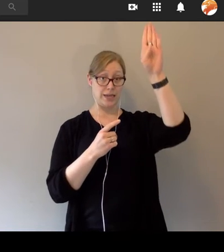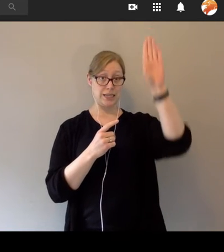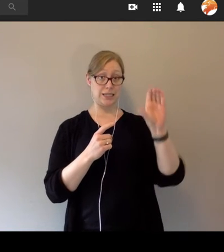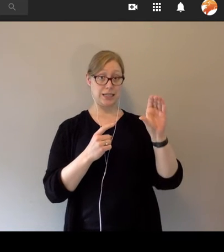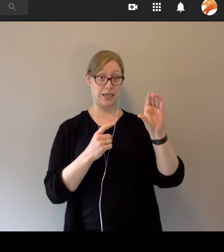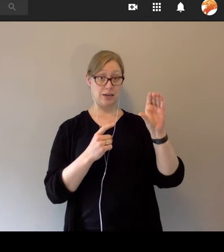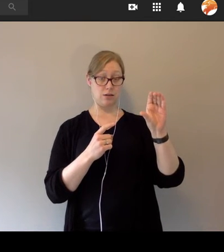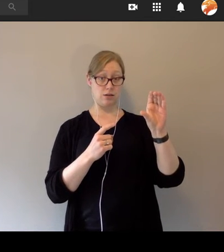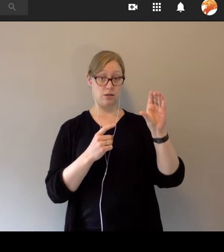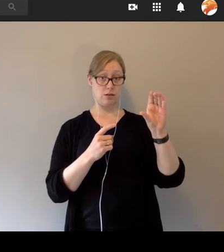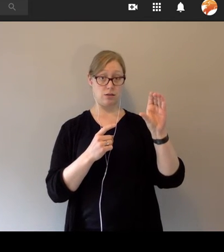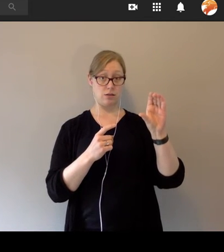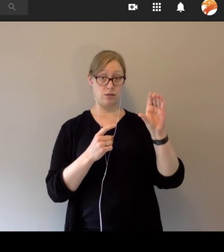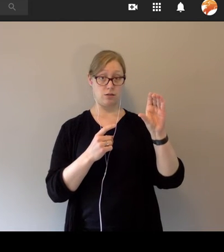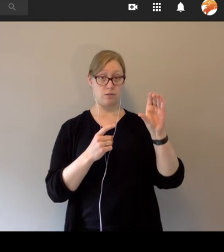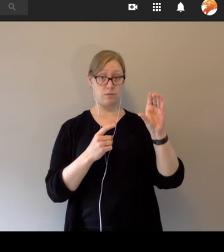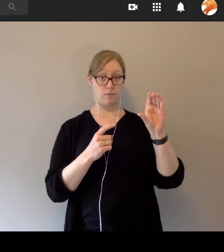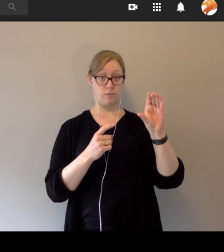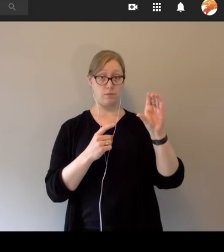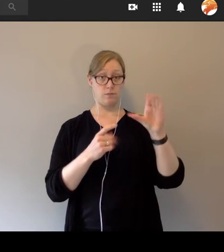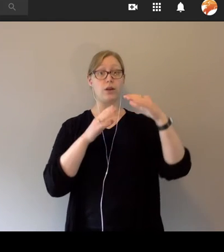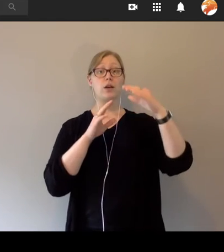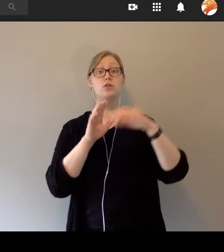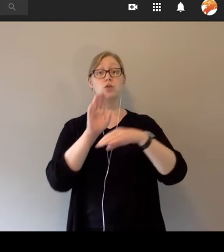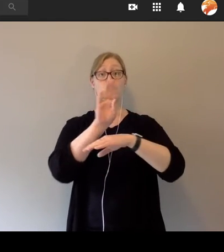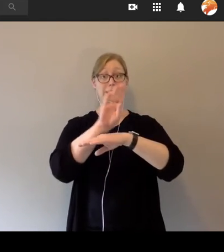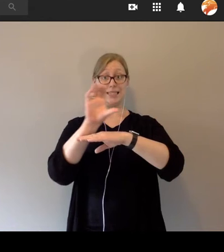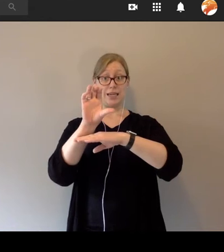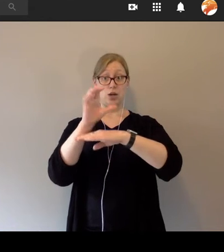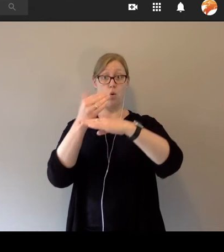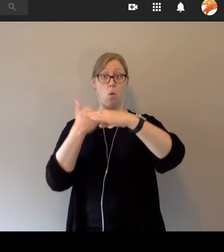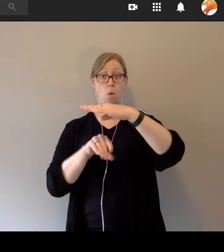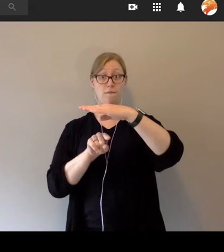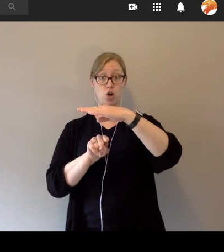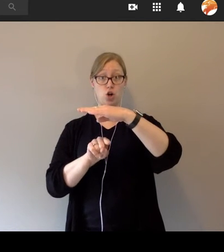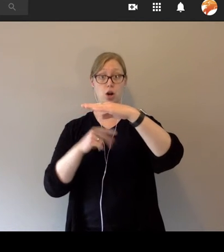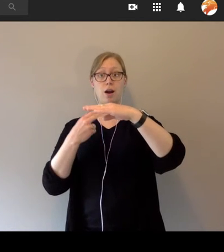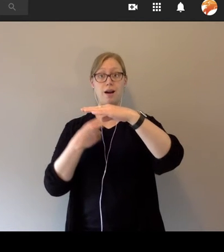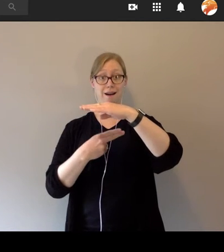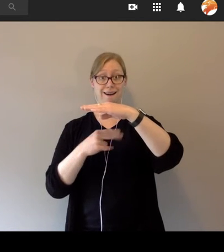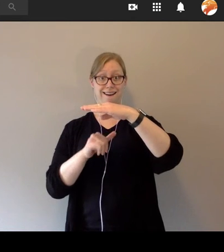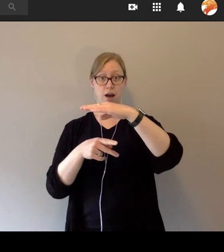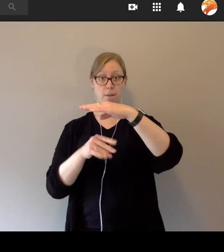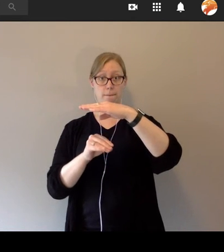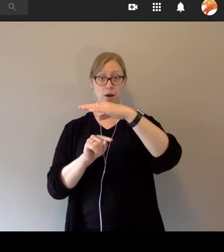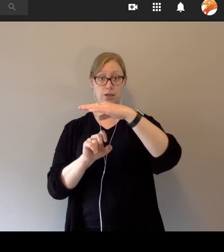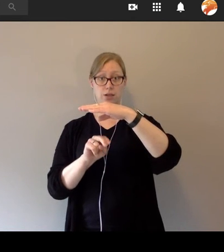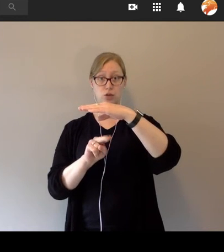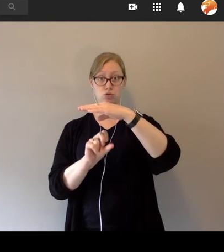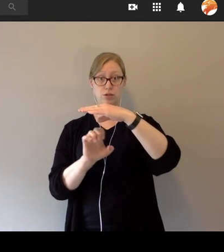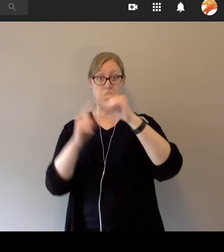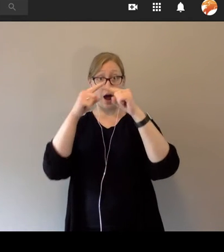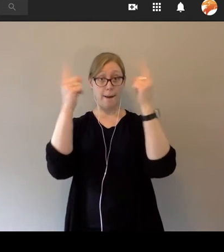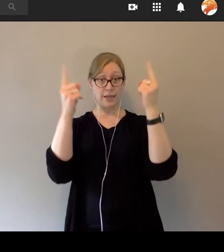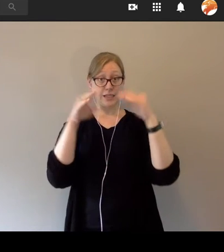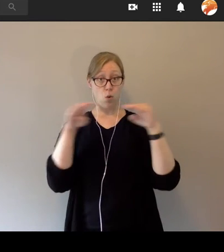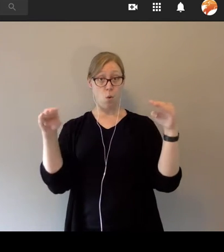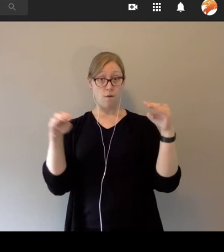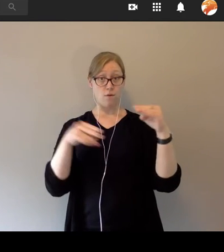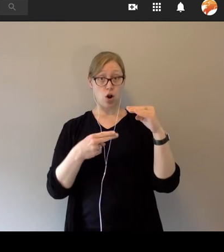the sine is the ratio opposite over hypotenuse. So sine